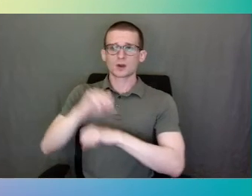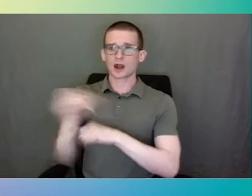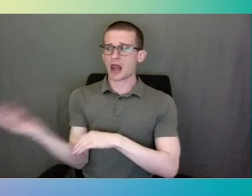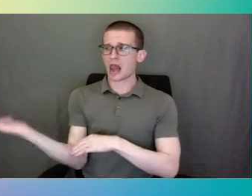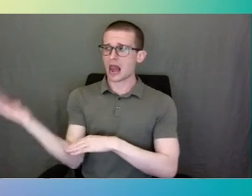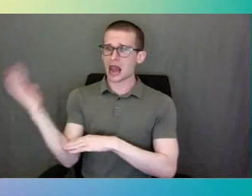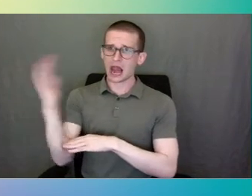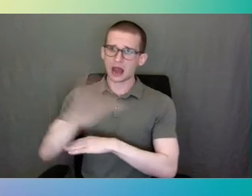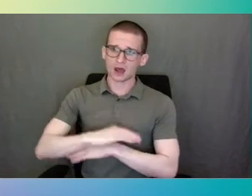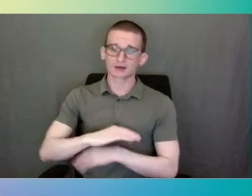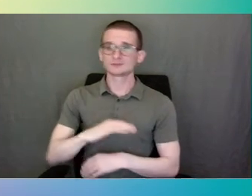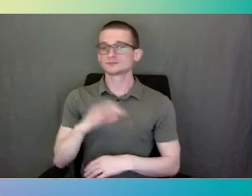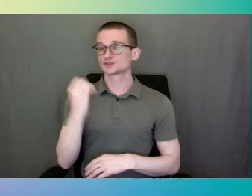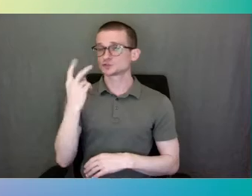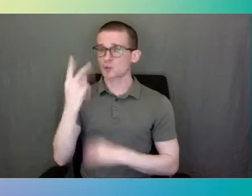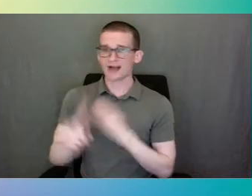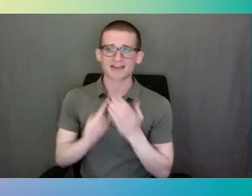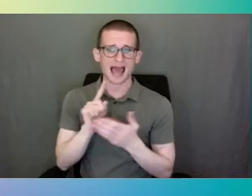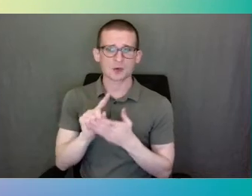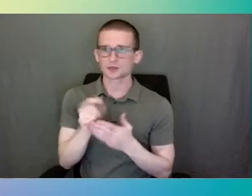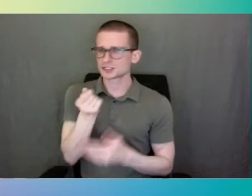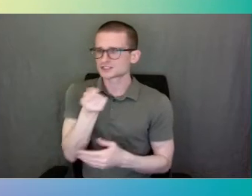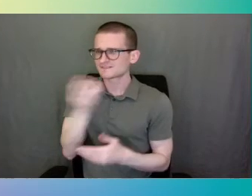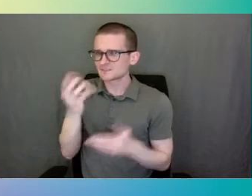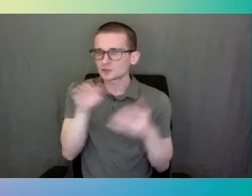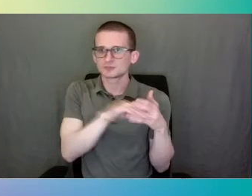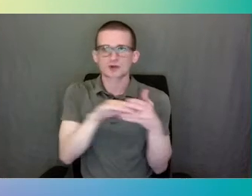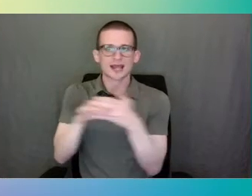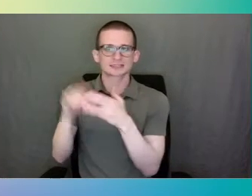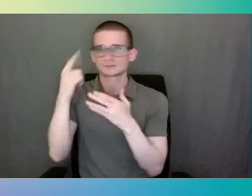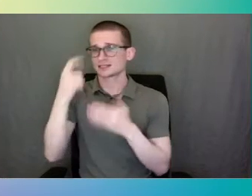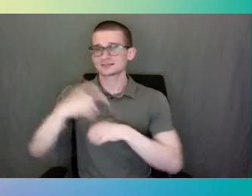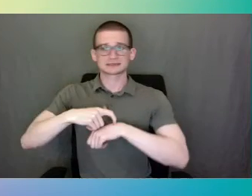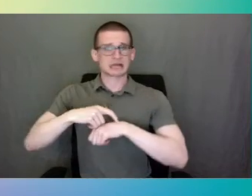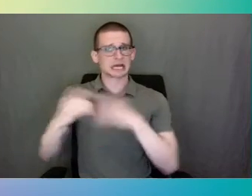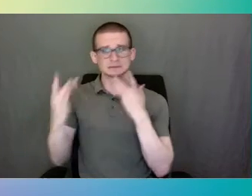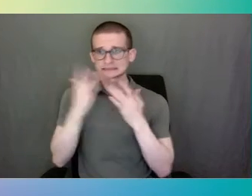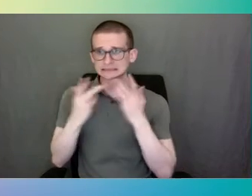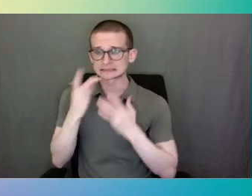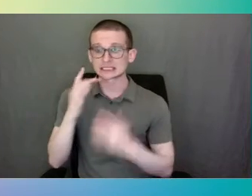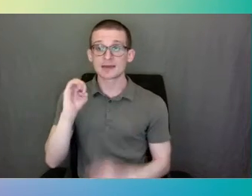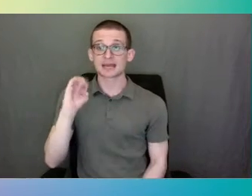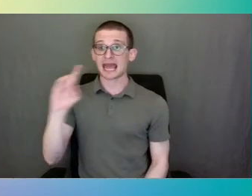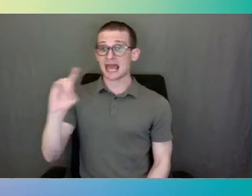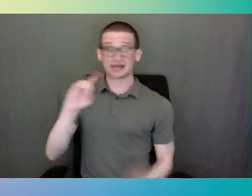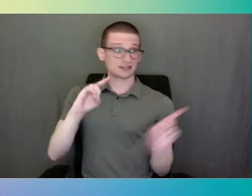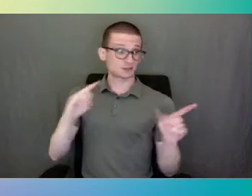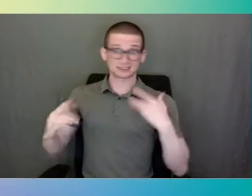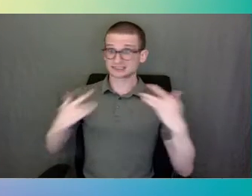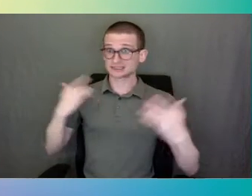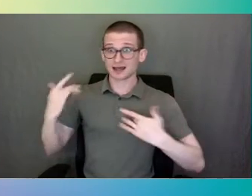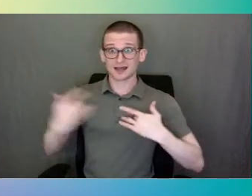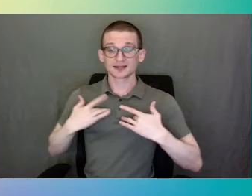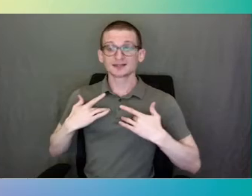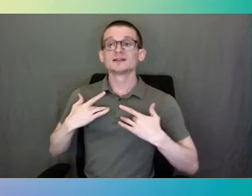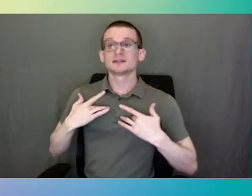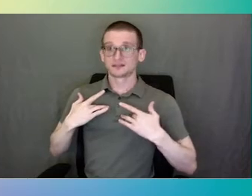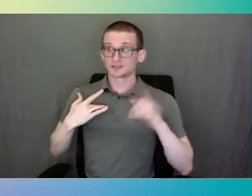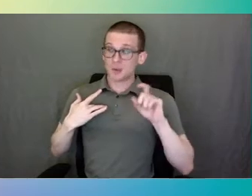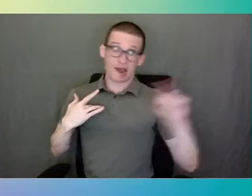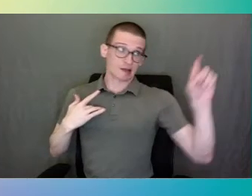breaks because we knew we had a limited time there. And Ed was so excited. He said he went up. Going to the restroom from